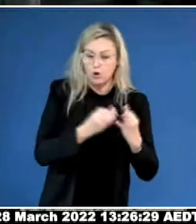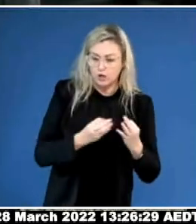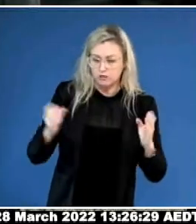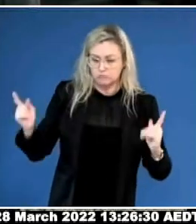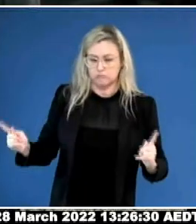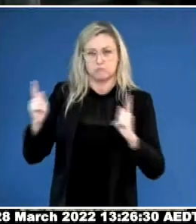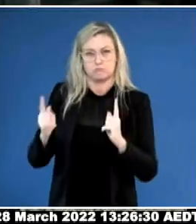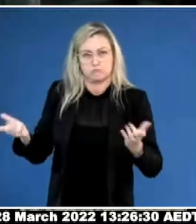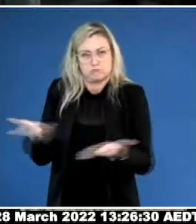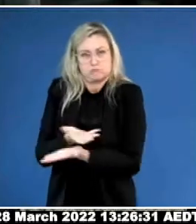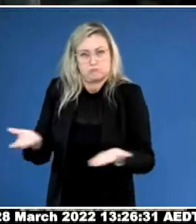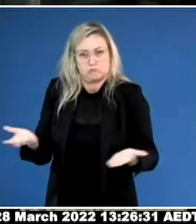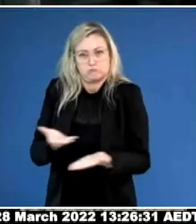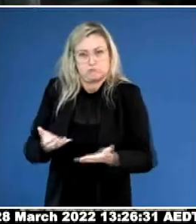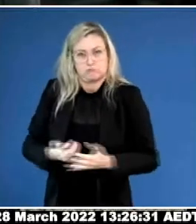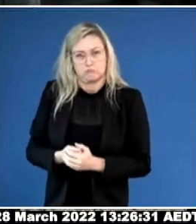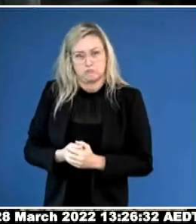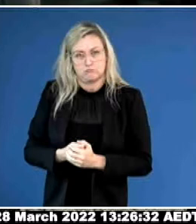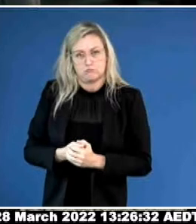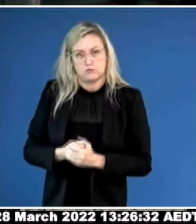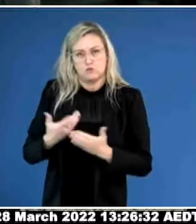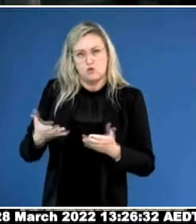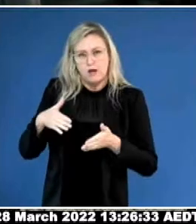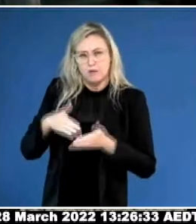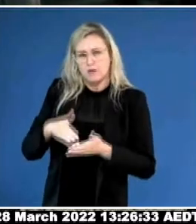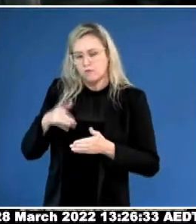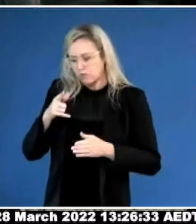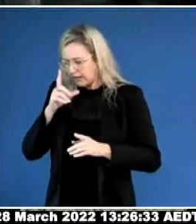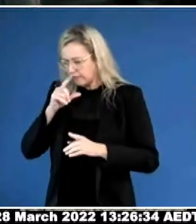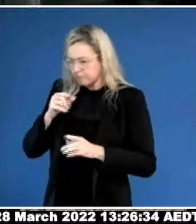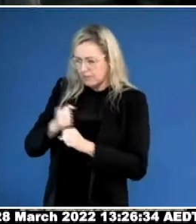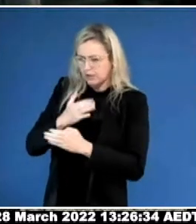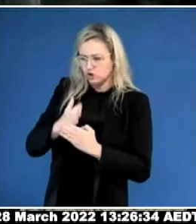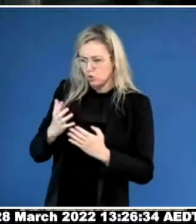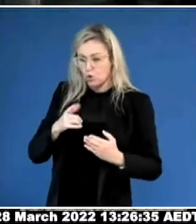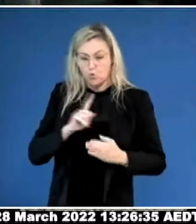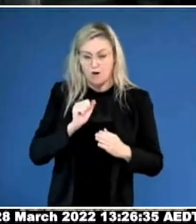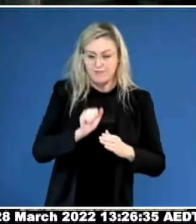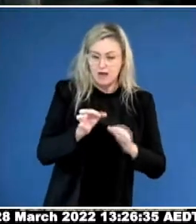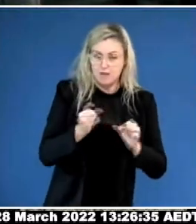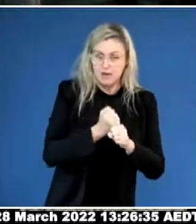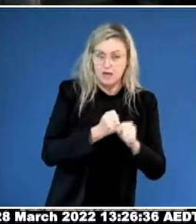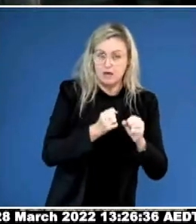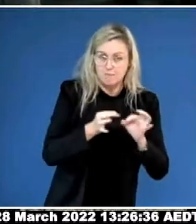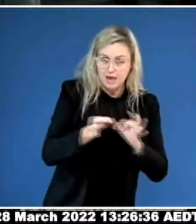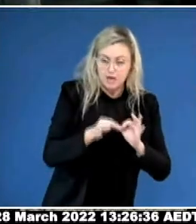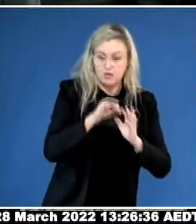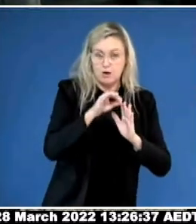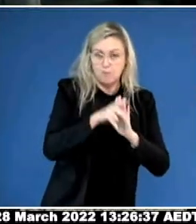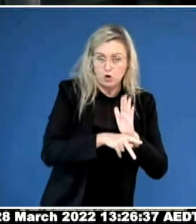also to really be able to identify ableism and understand it. So it should be led by people with disability. It should be led by people